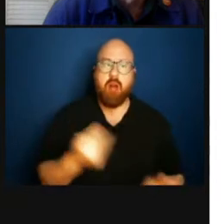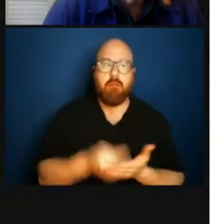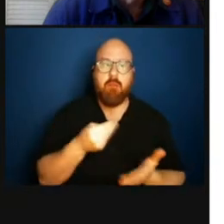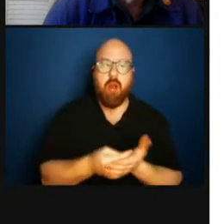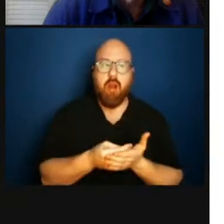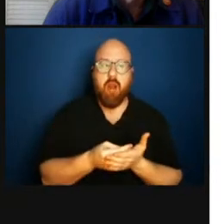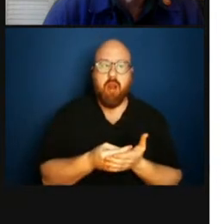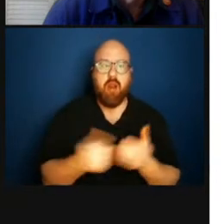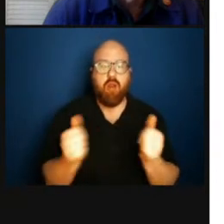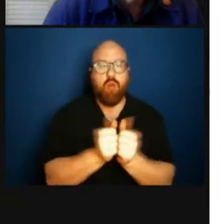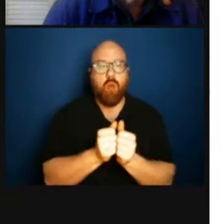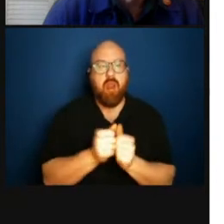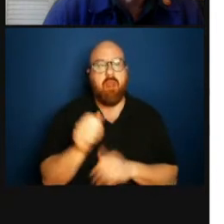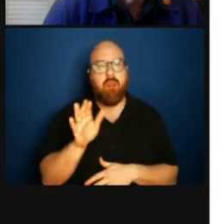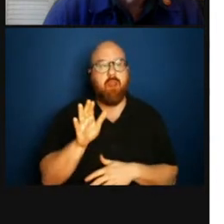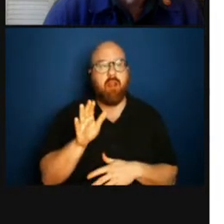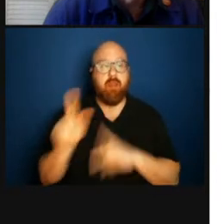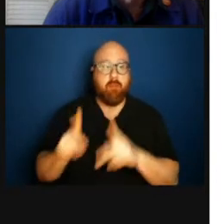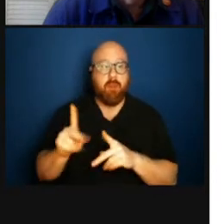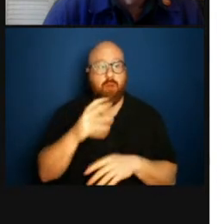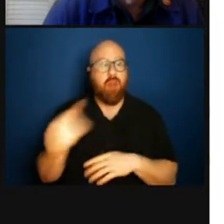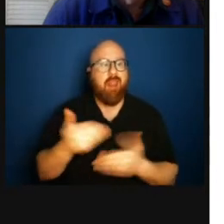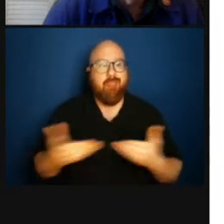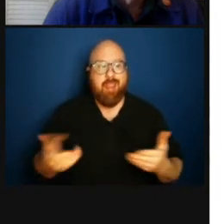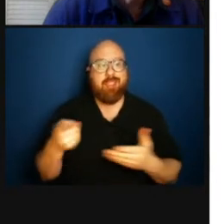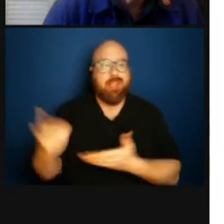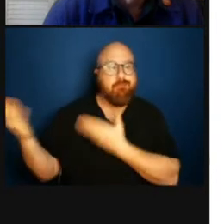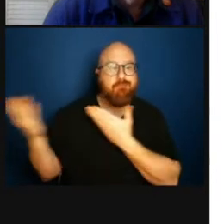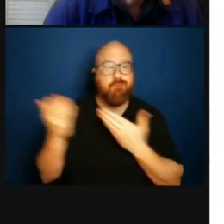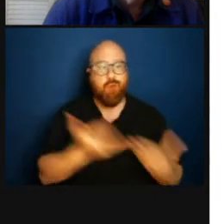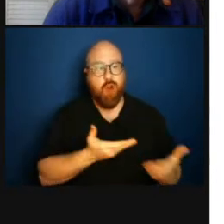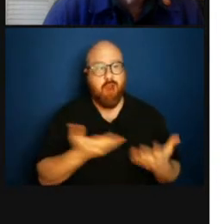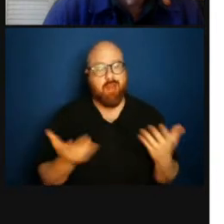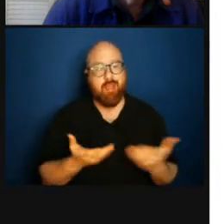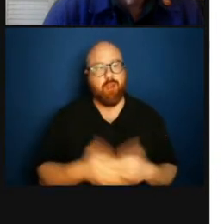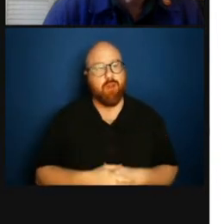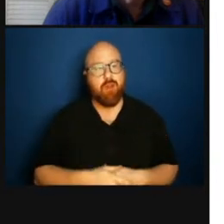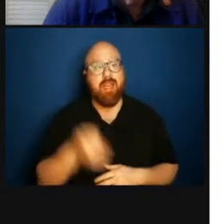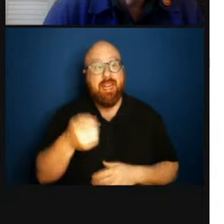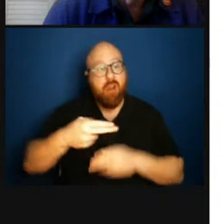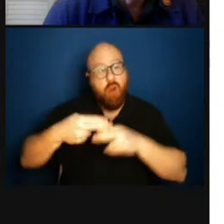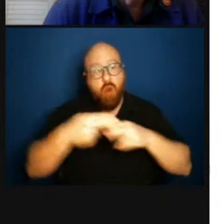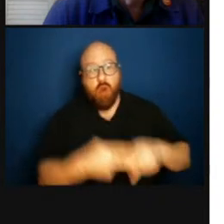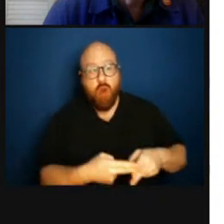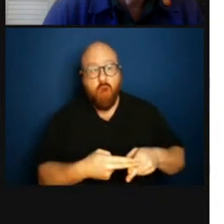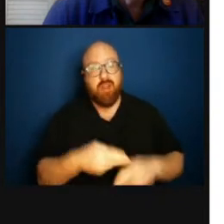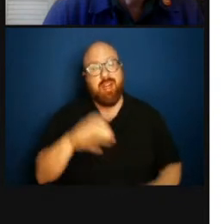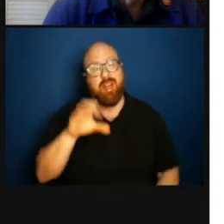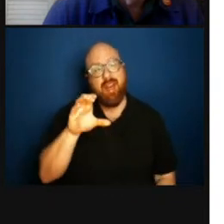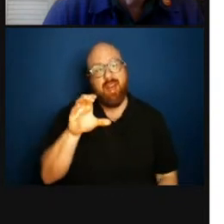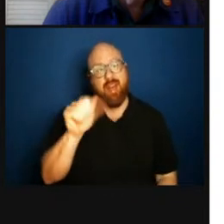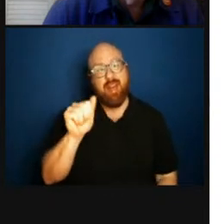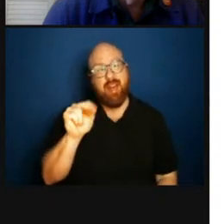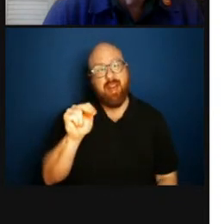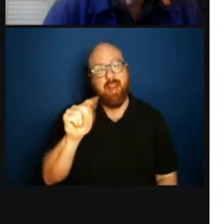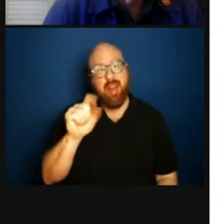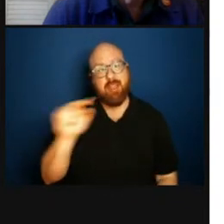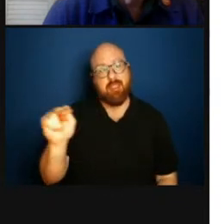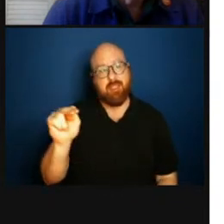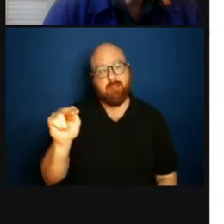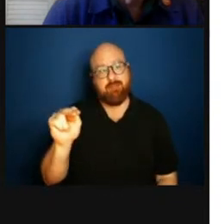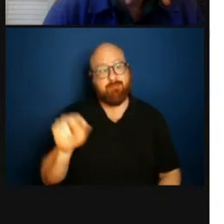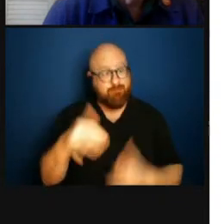cargo, he created an estate called Canton, which became the modern estate and the modern